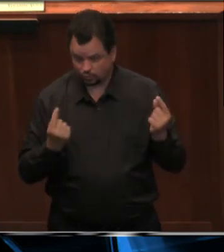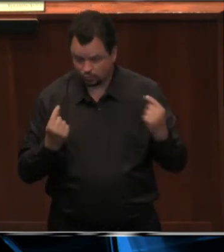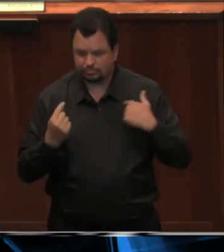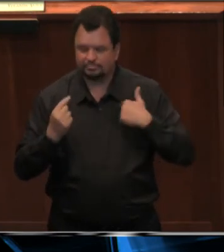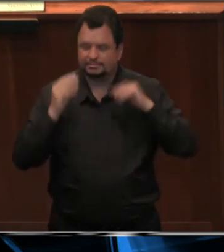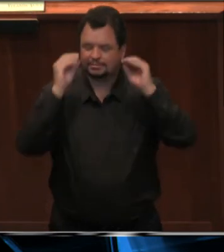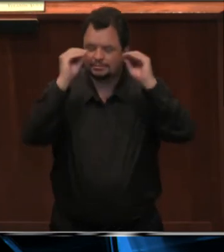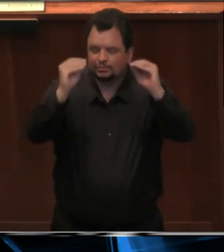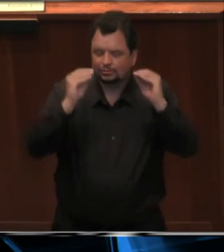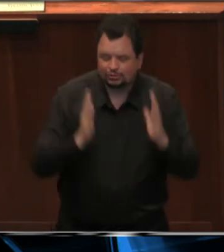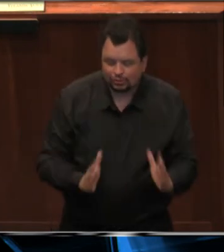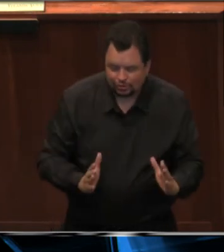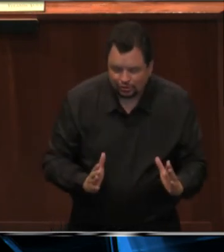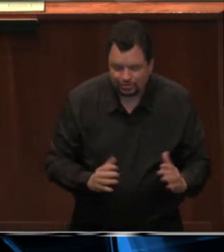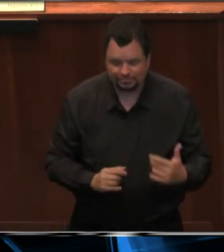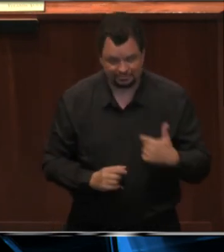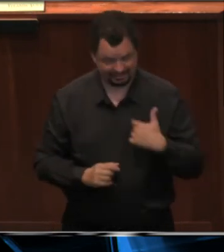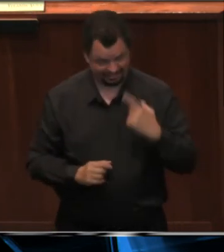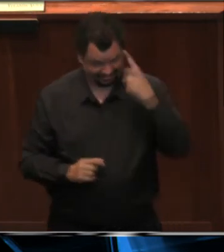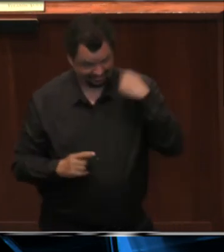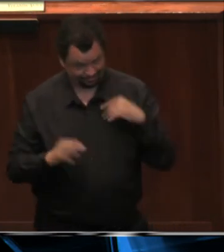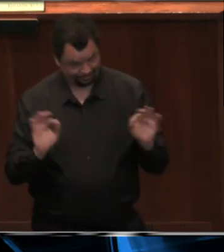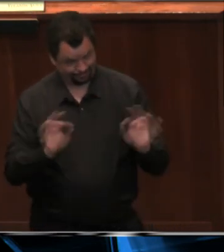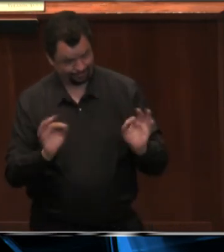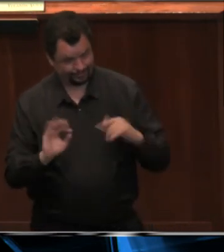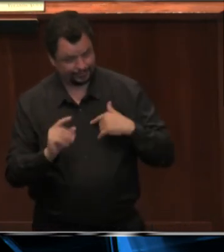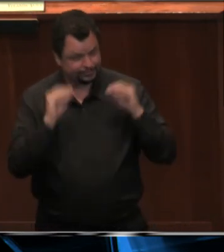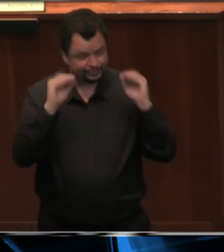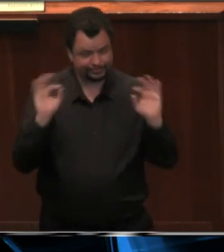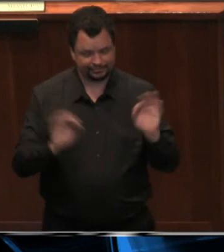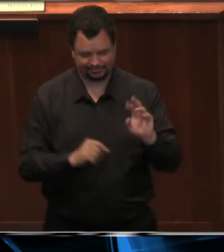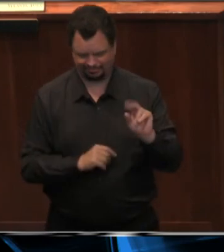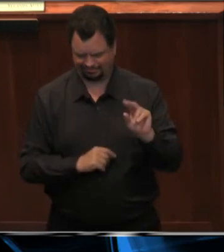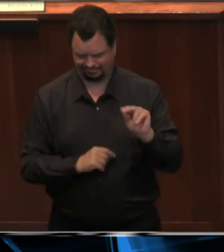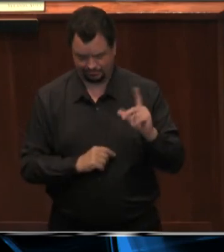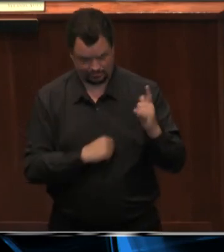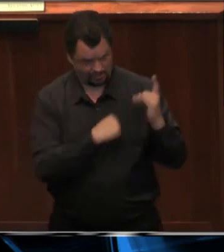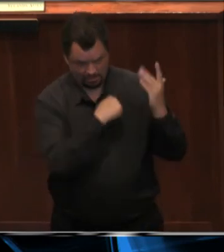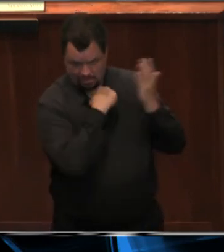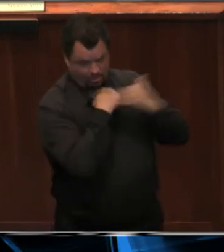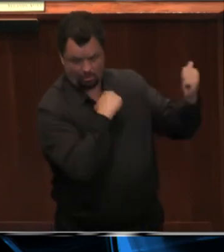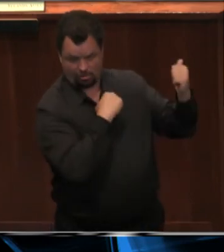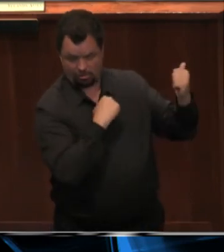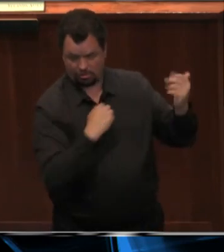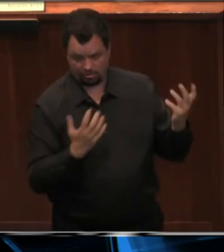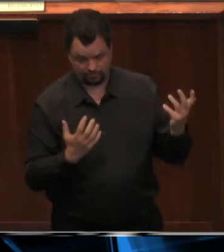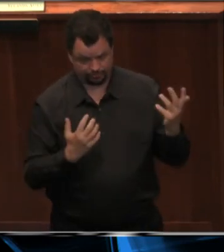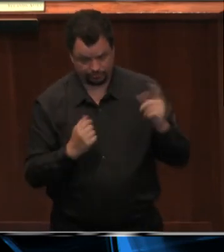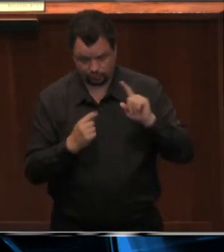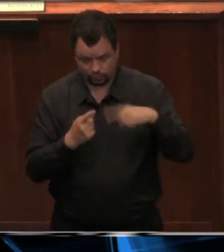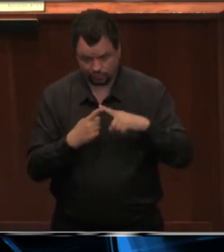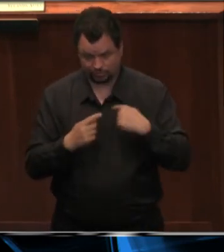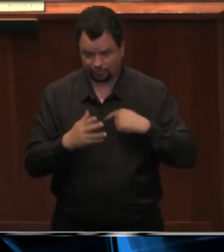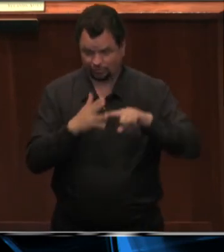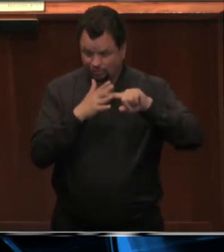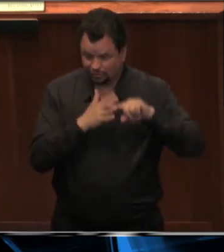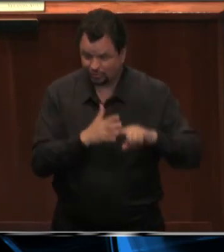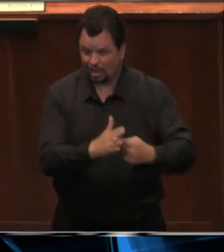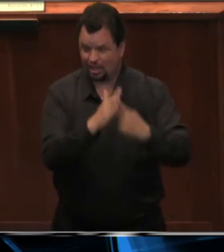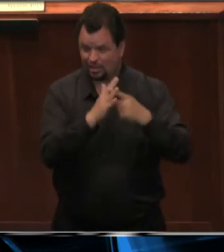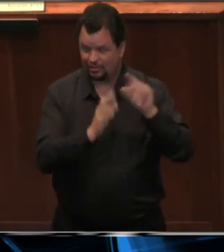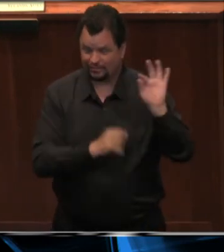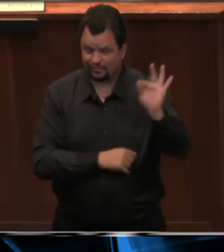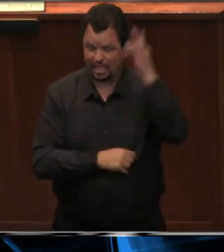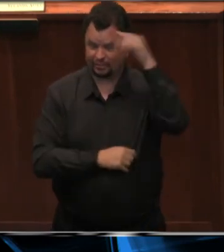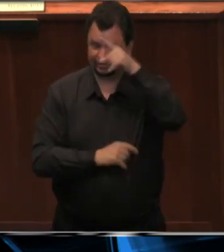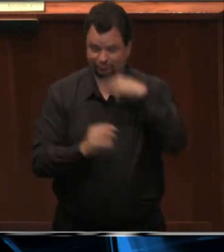that teaching is my calling. When I began as a teaching assistant in France in the fall of 2000, I didn't realize